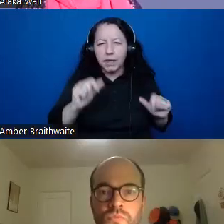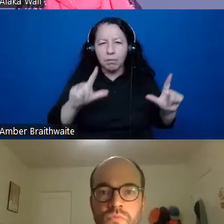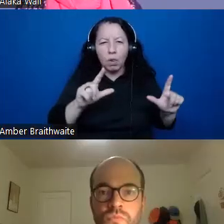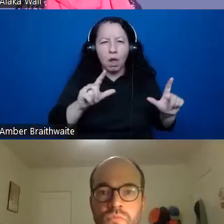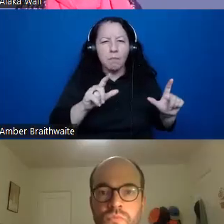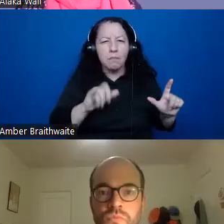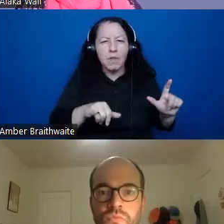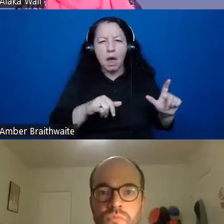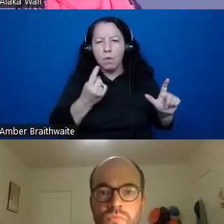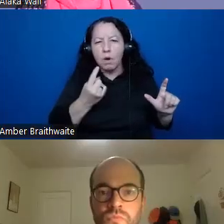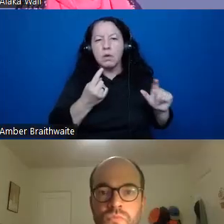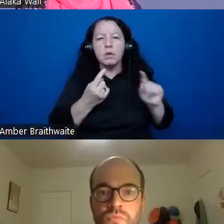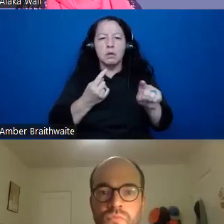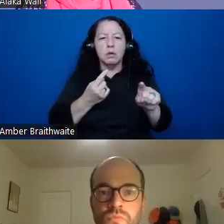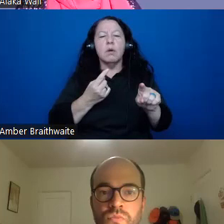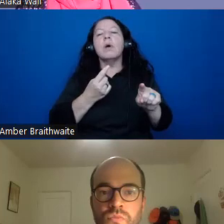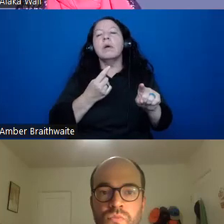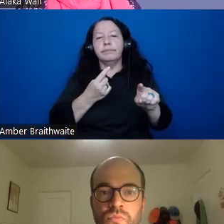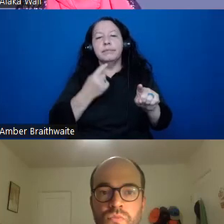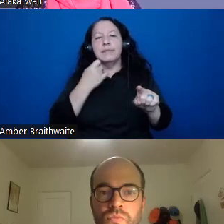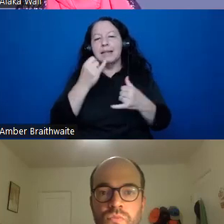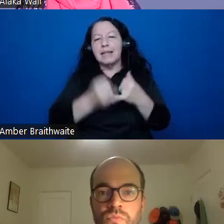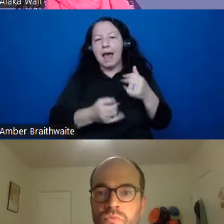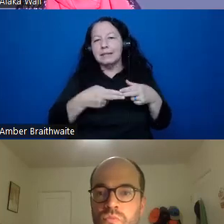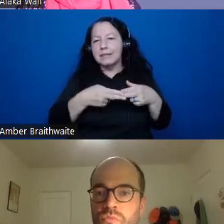pull up that last slide.